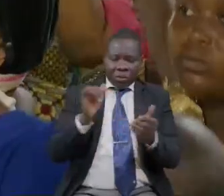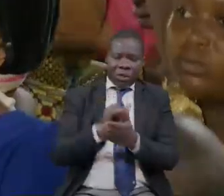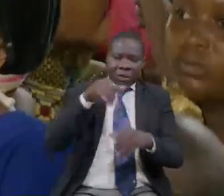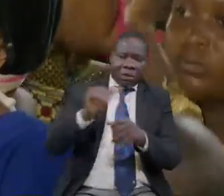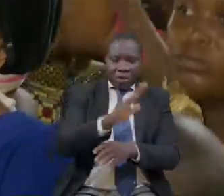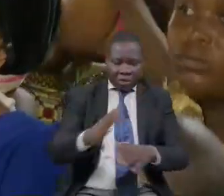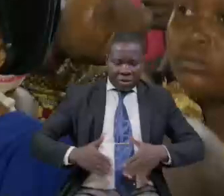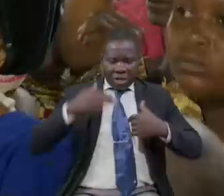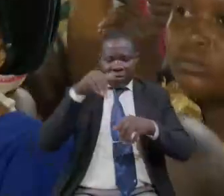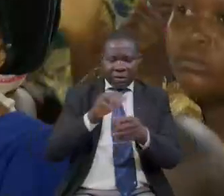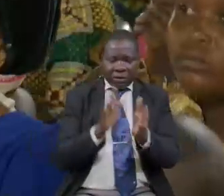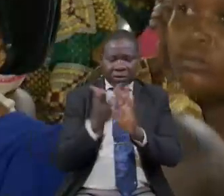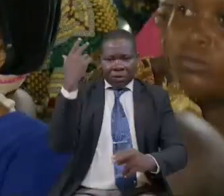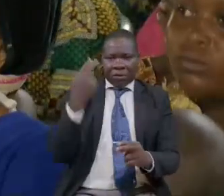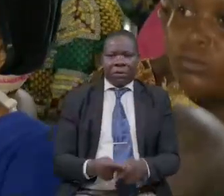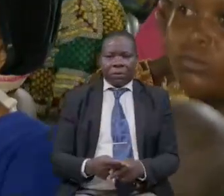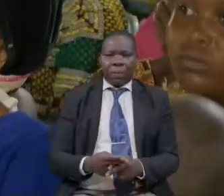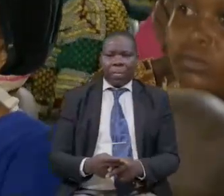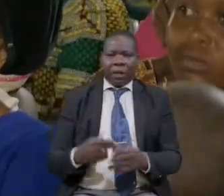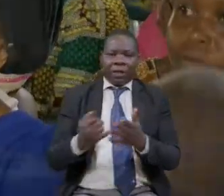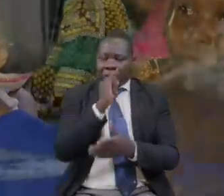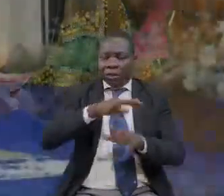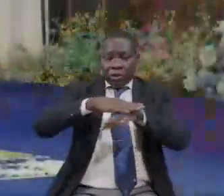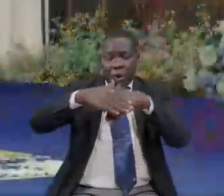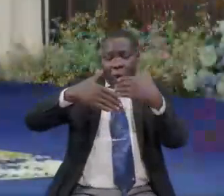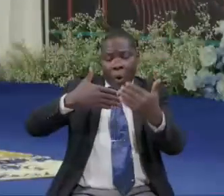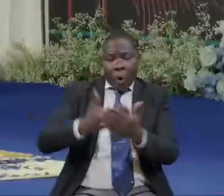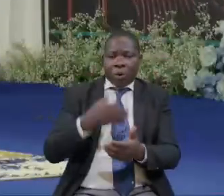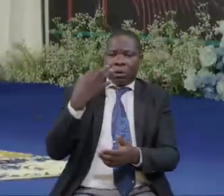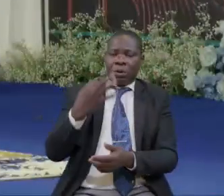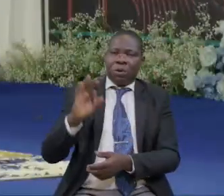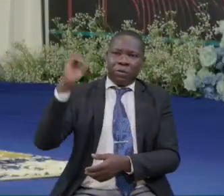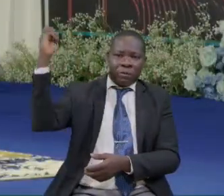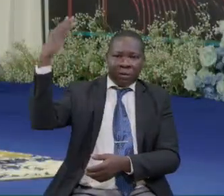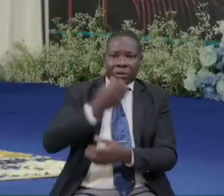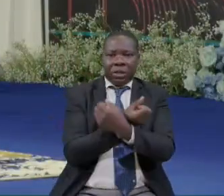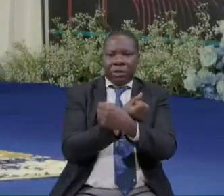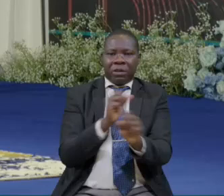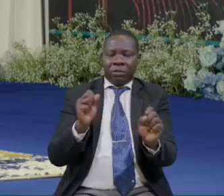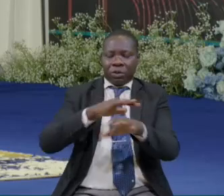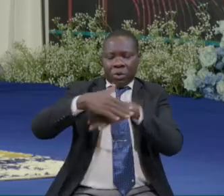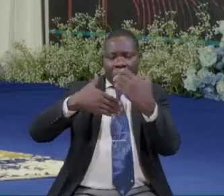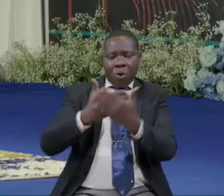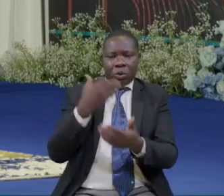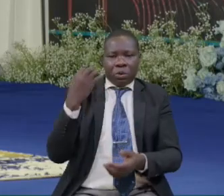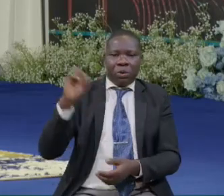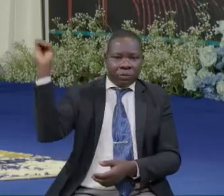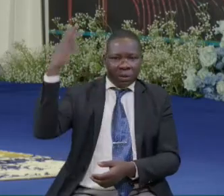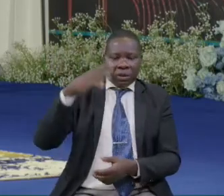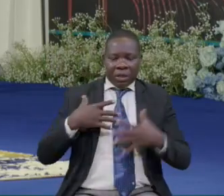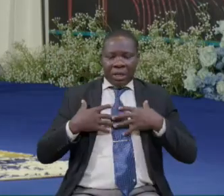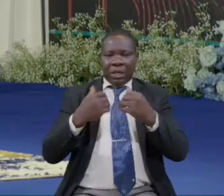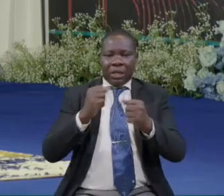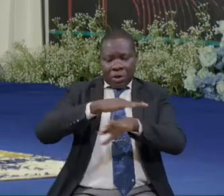name. It's all of grace. Salvation, all of grace. Healing, all